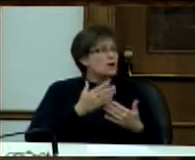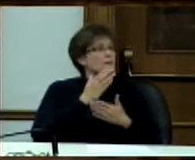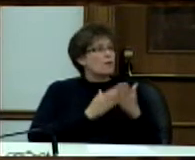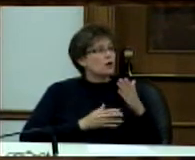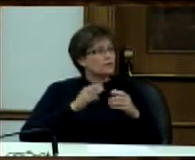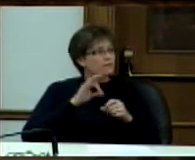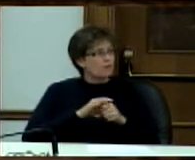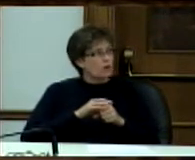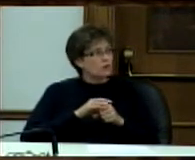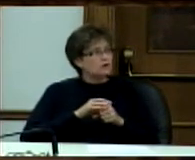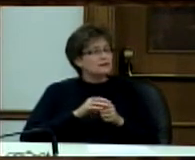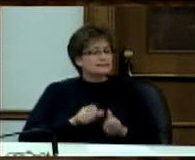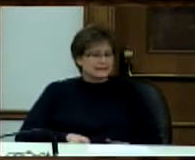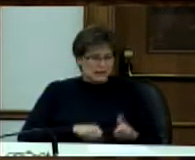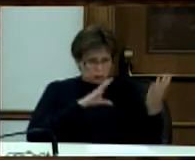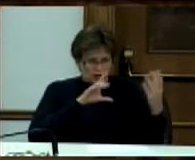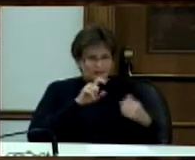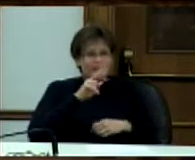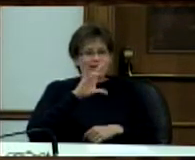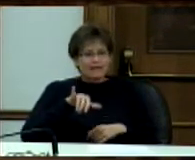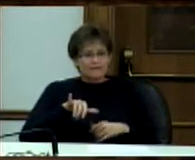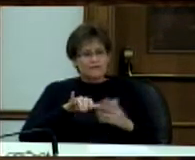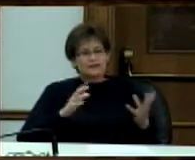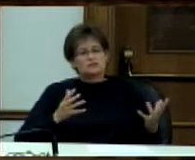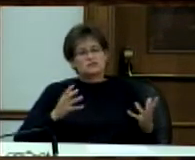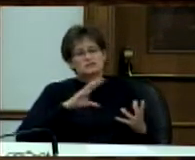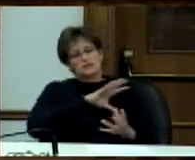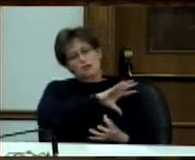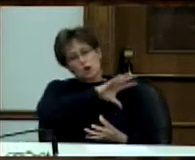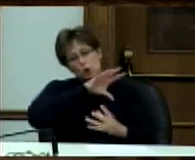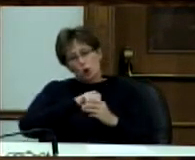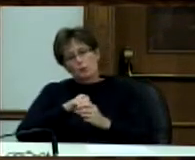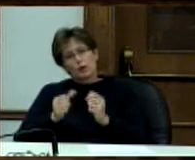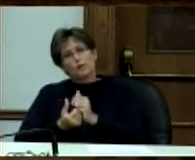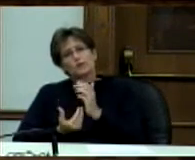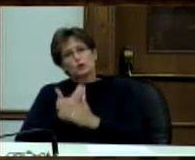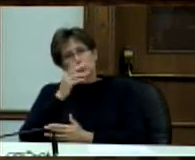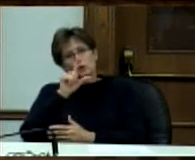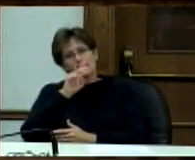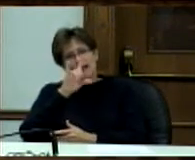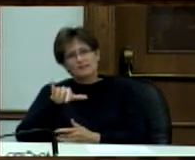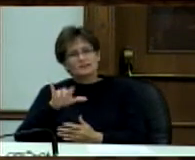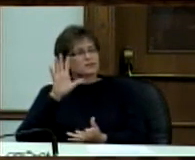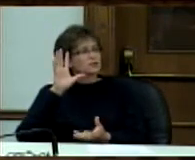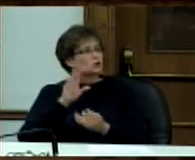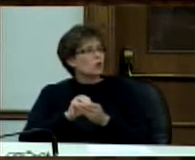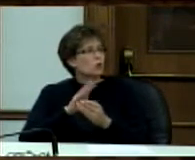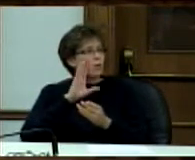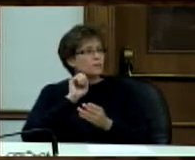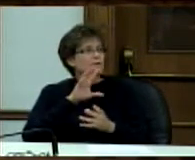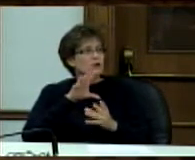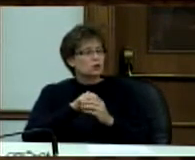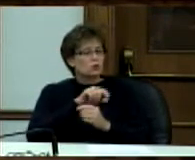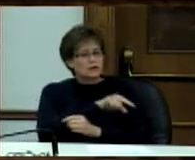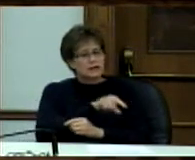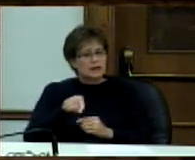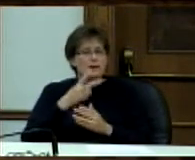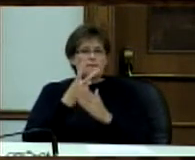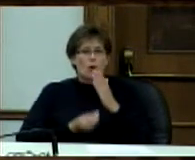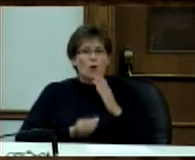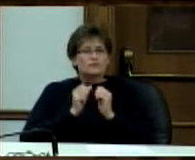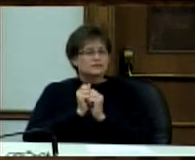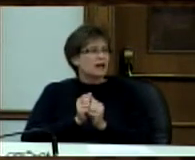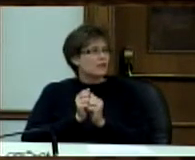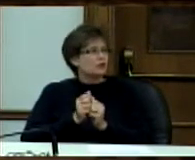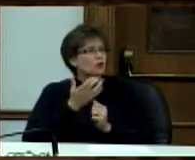as part of the vote to get rid of that levy and include it into this new levy so that the total amount would be including of those 2